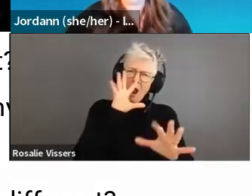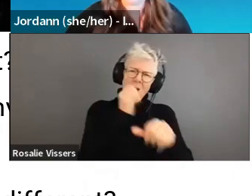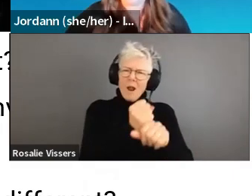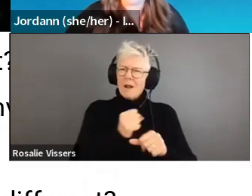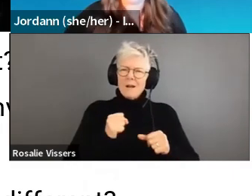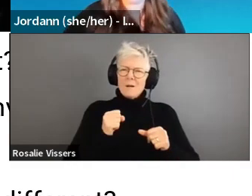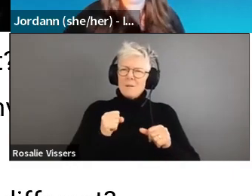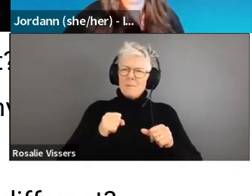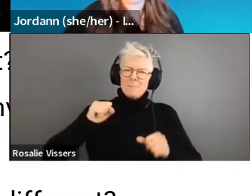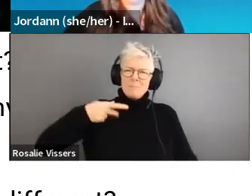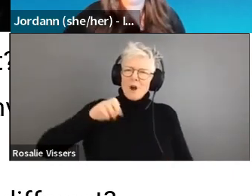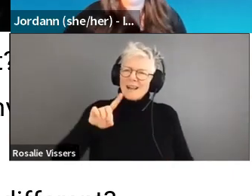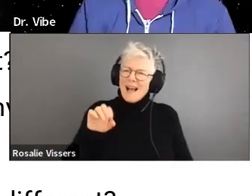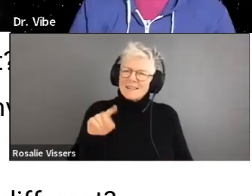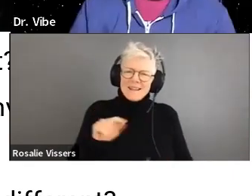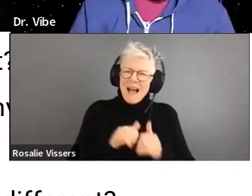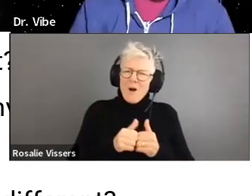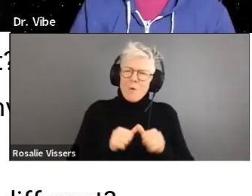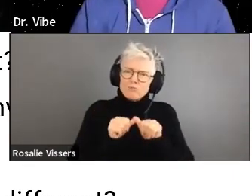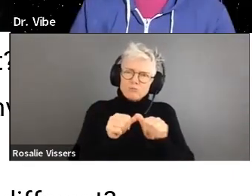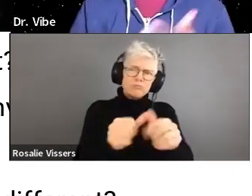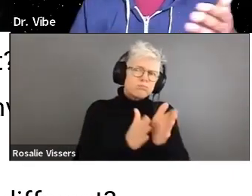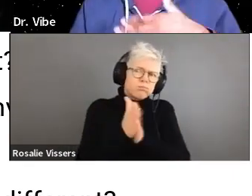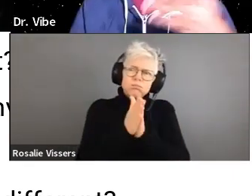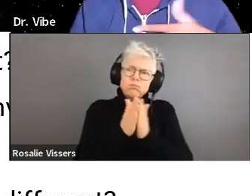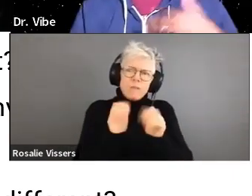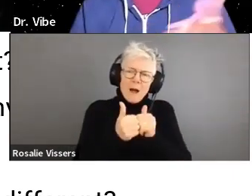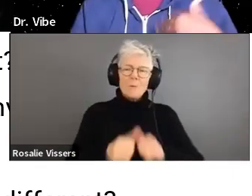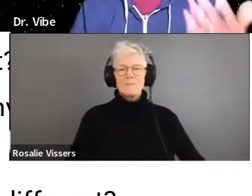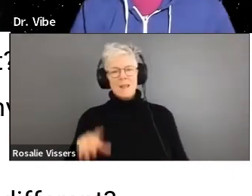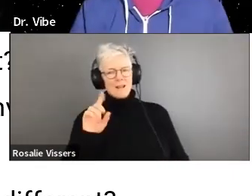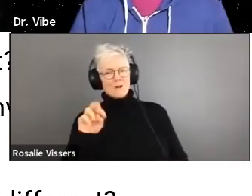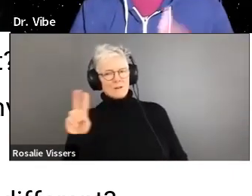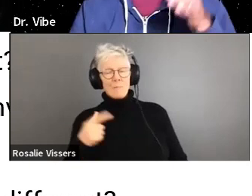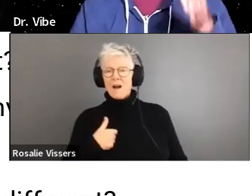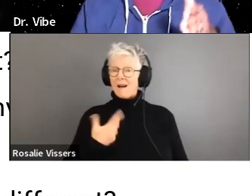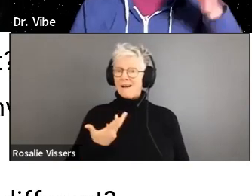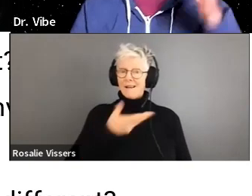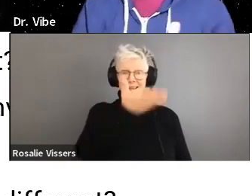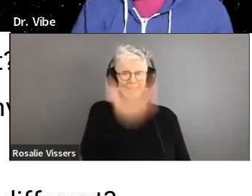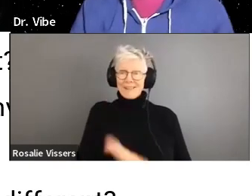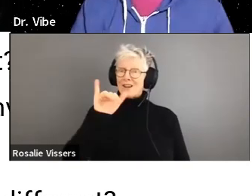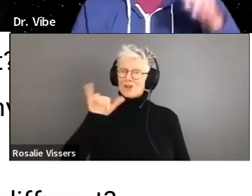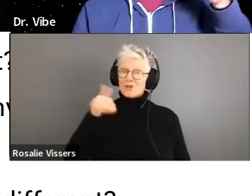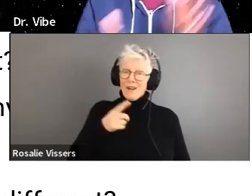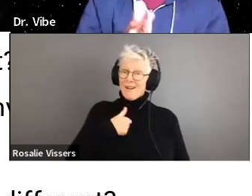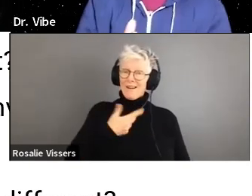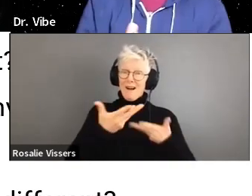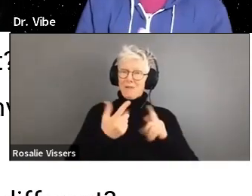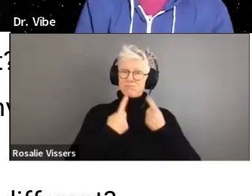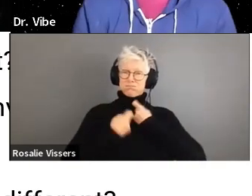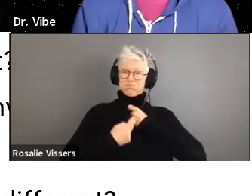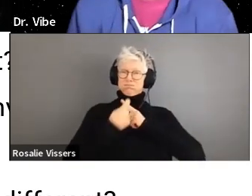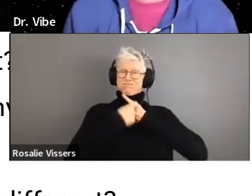for it? Please tell us. Wow. And here's the person I've been working with over the last few months. She's grilling me right at the beginning. Okay. Well,